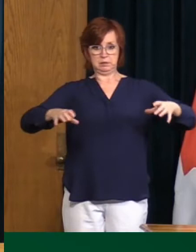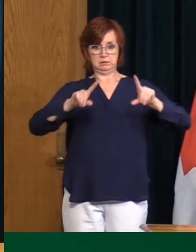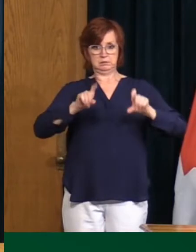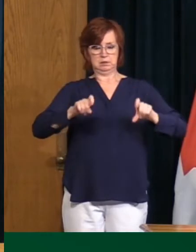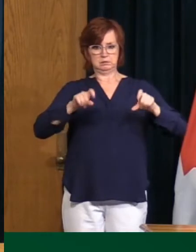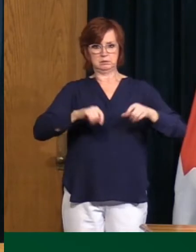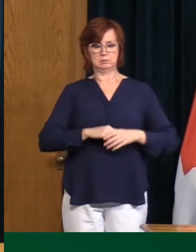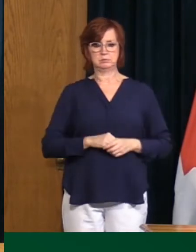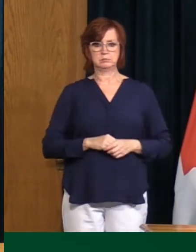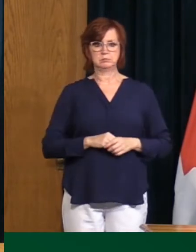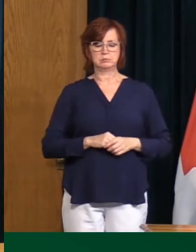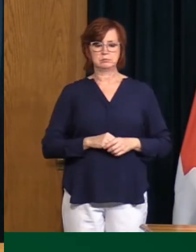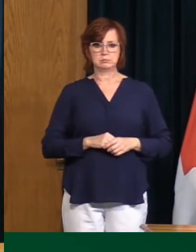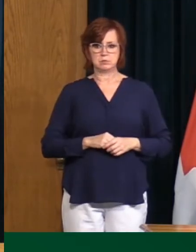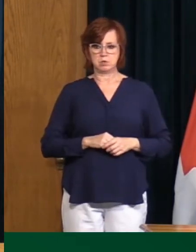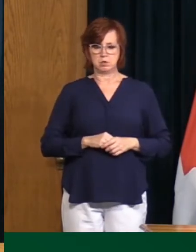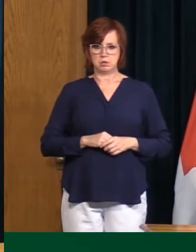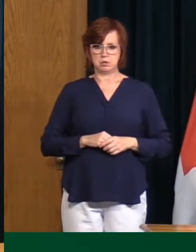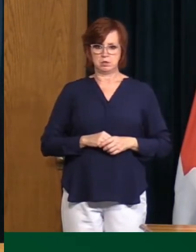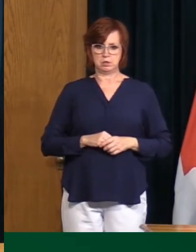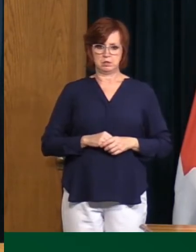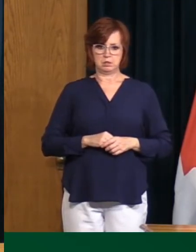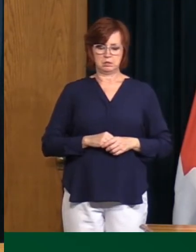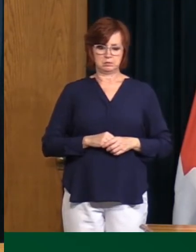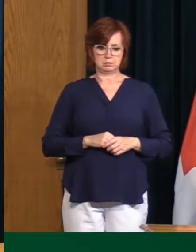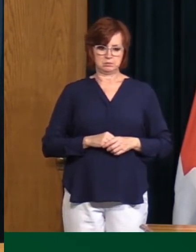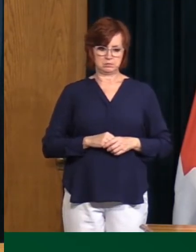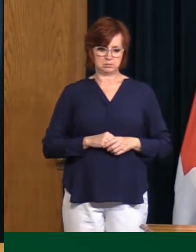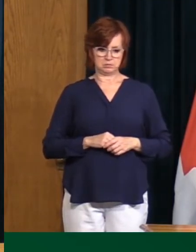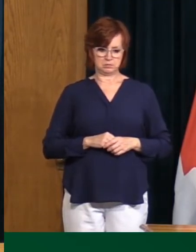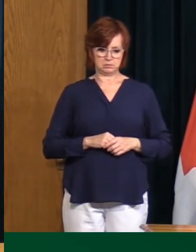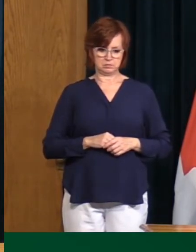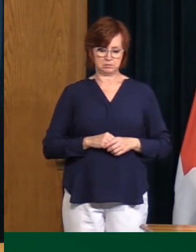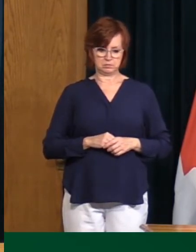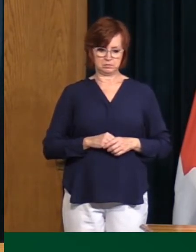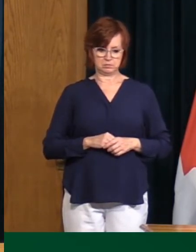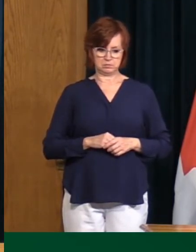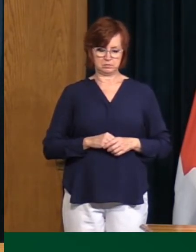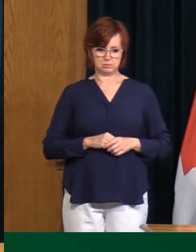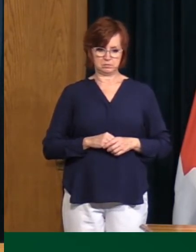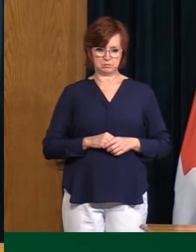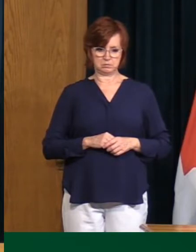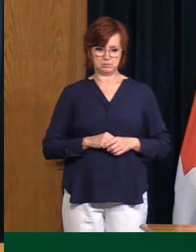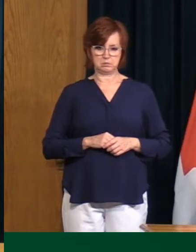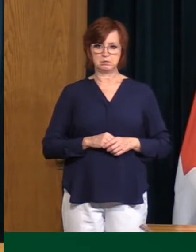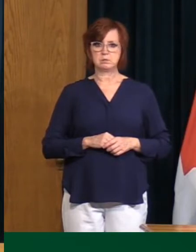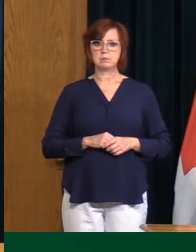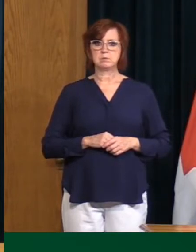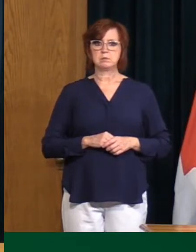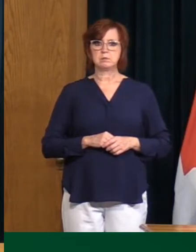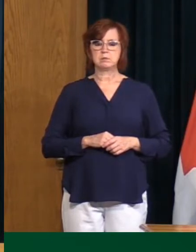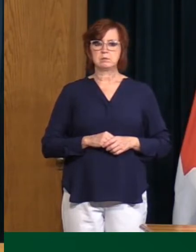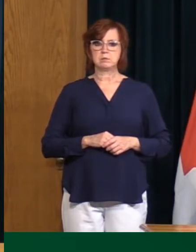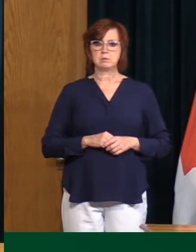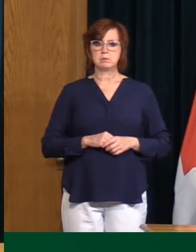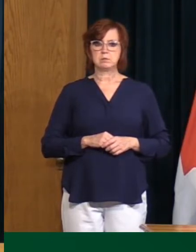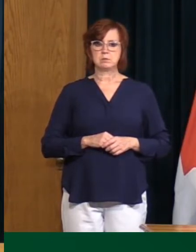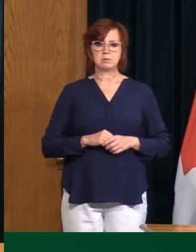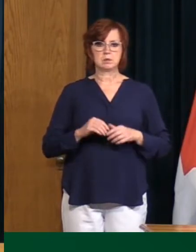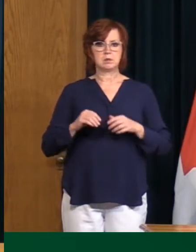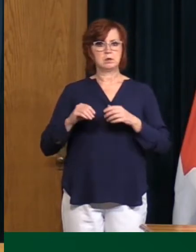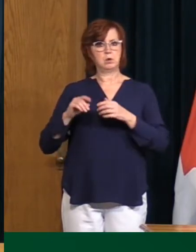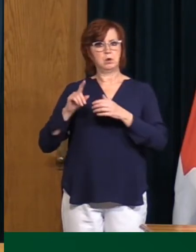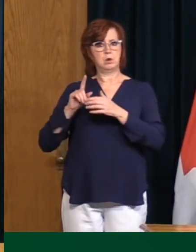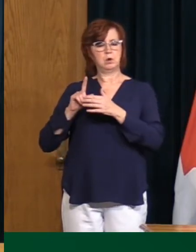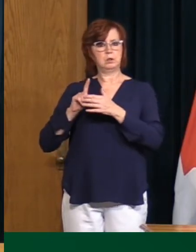are there any single groups that we would target as part of the expanded guidelines? No, we're opening up on the 25th. We